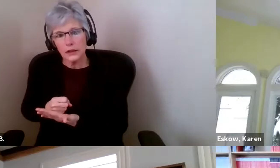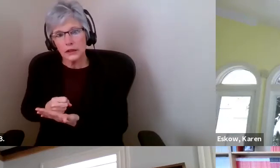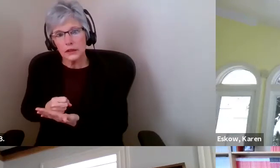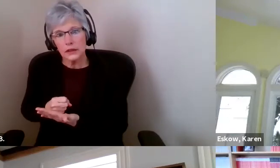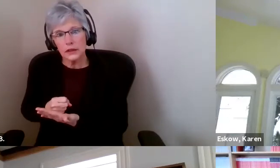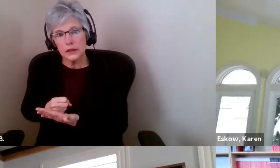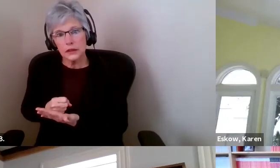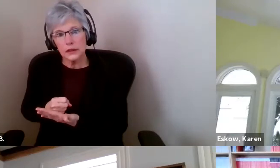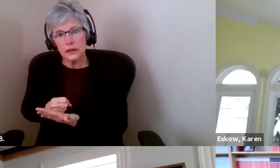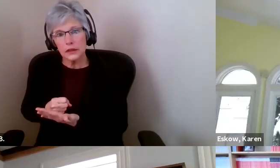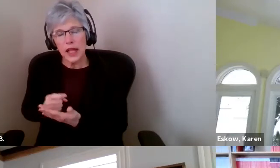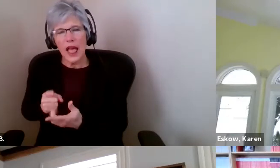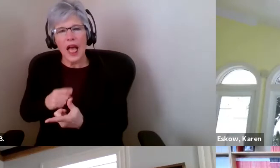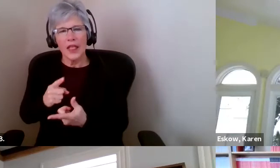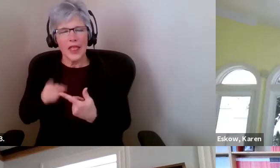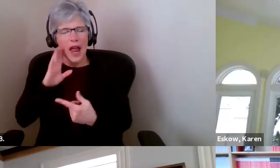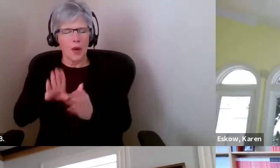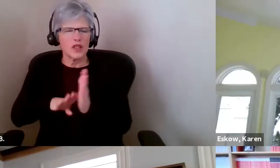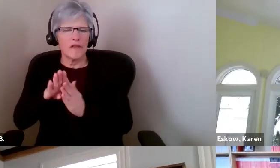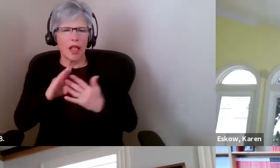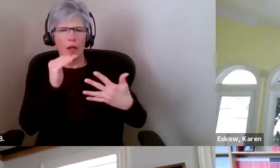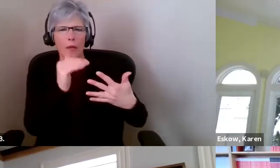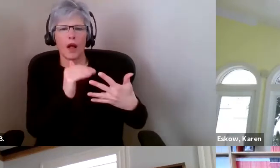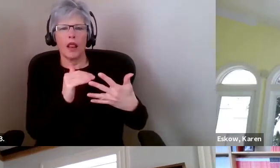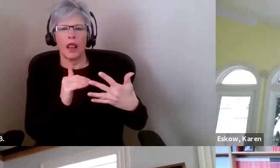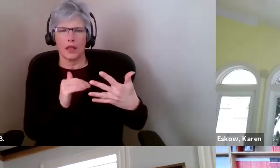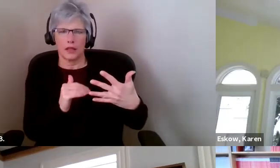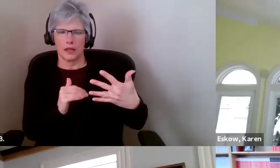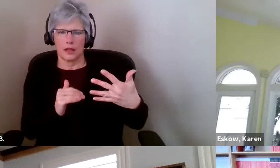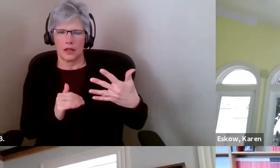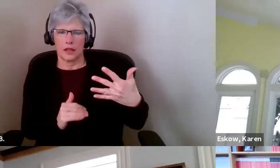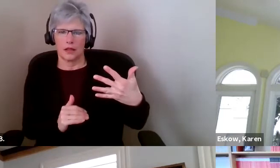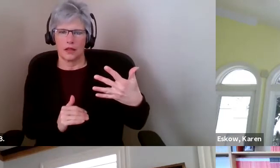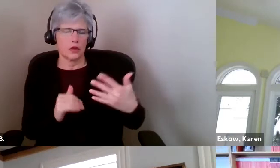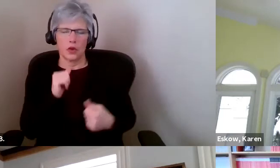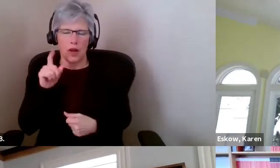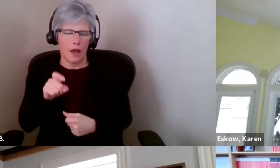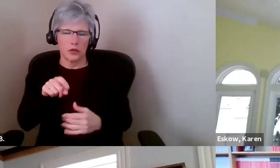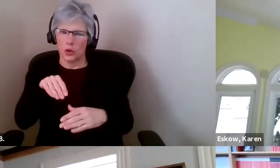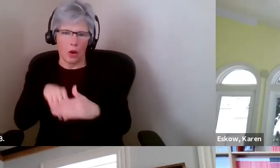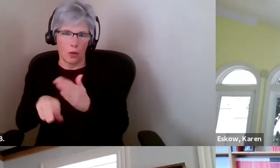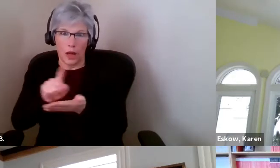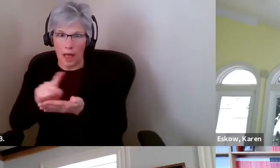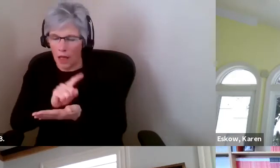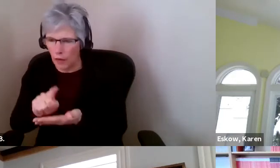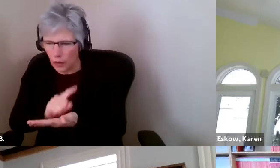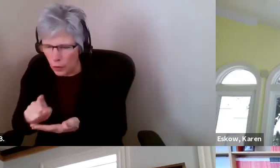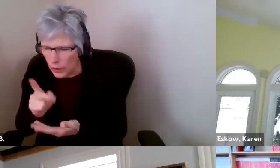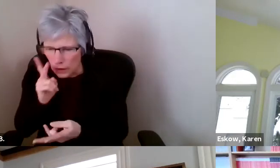put them in a running list so you don't have to go into each week's podcast list and find something, you can just